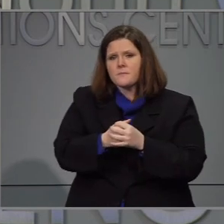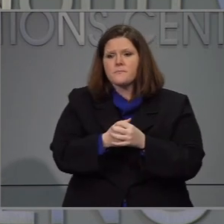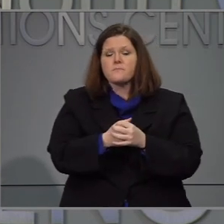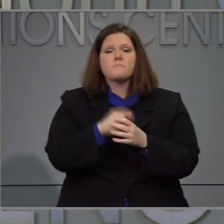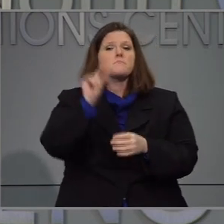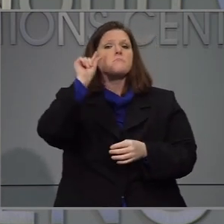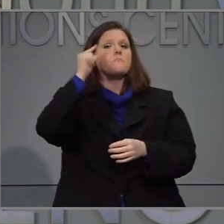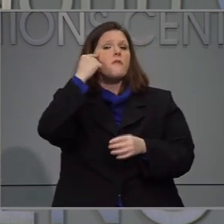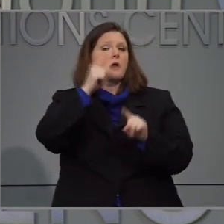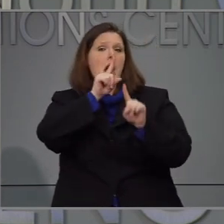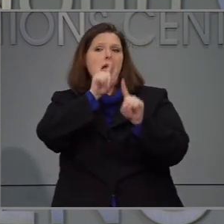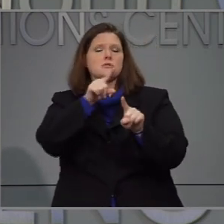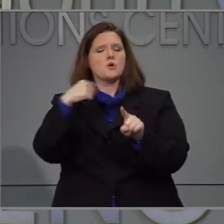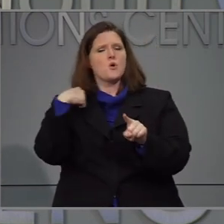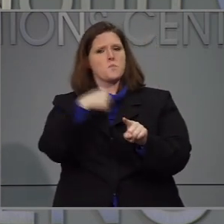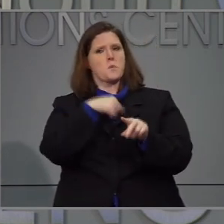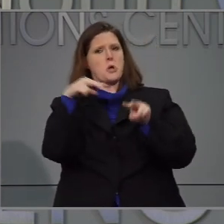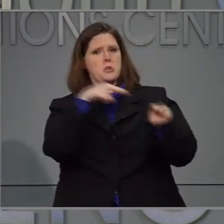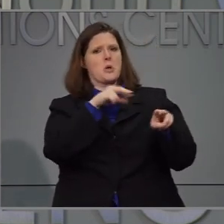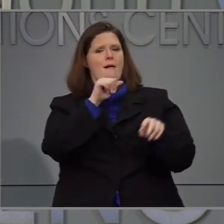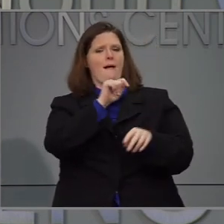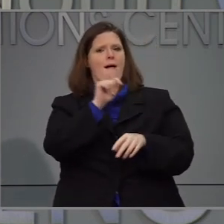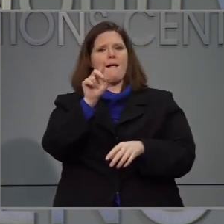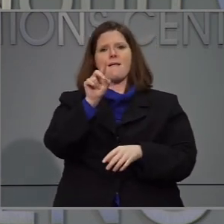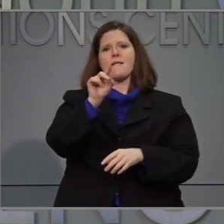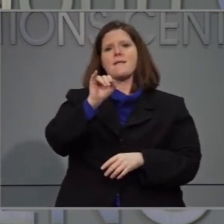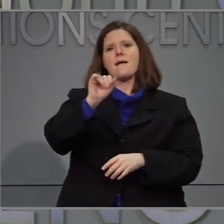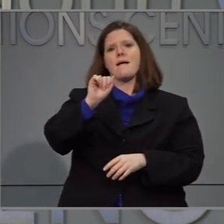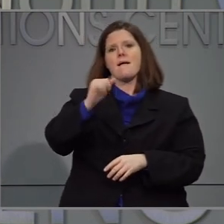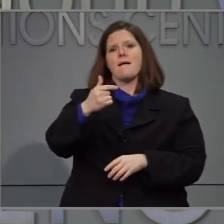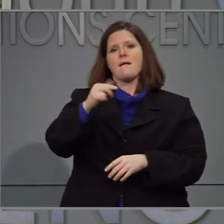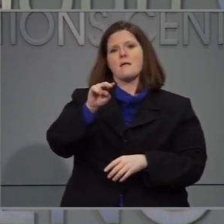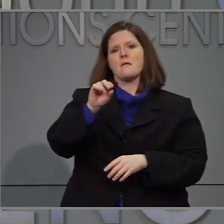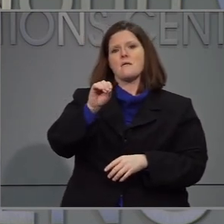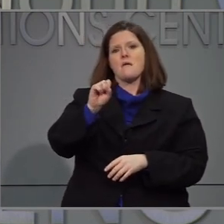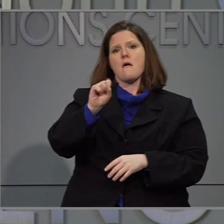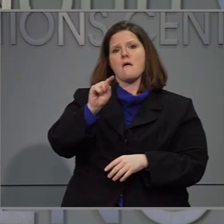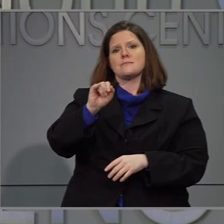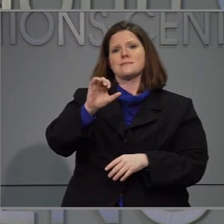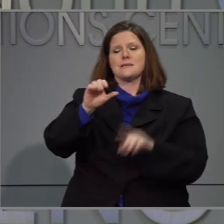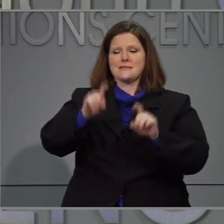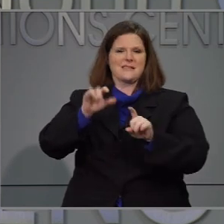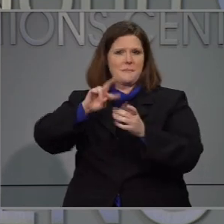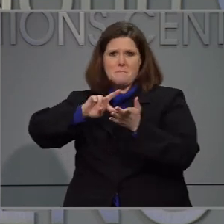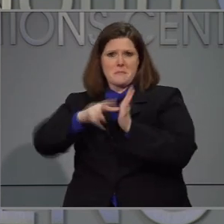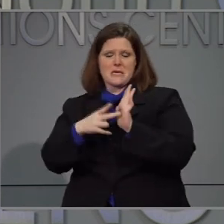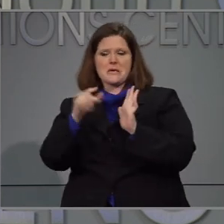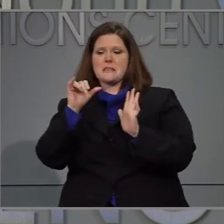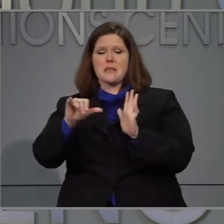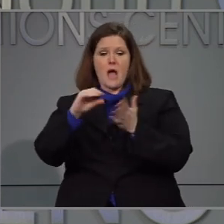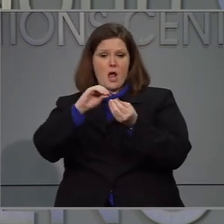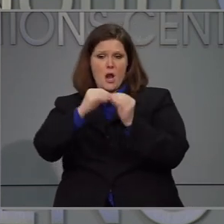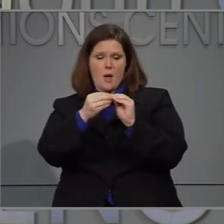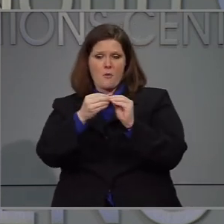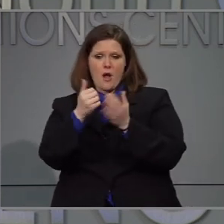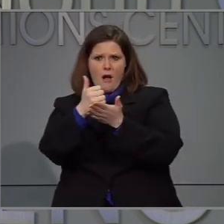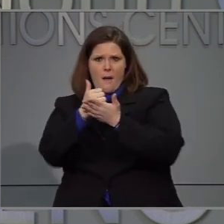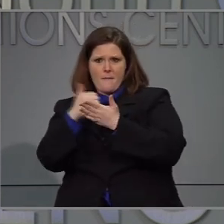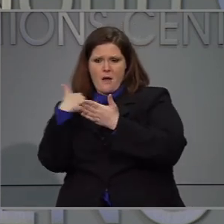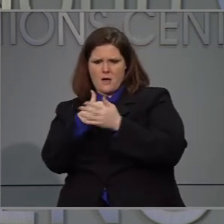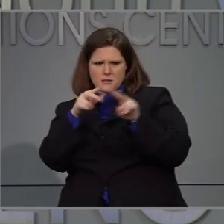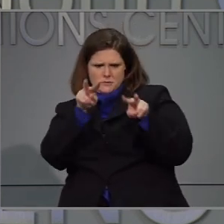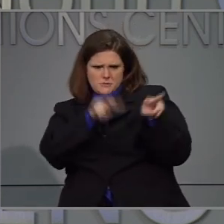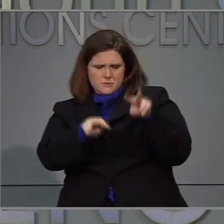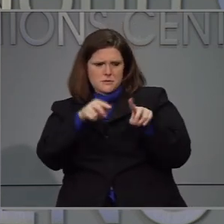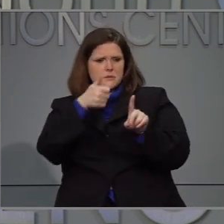of our time on diagnostic testing that gives us the information about who has COVID-19 now and